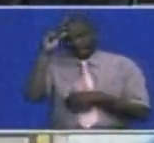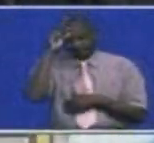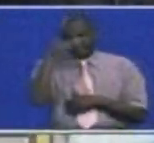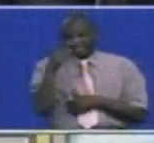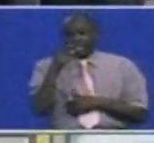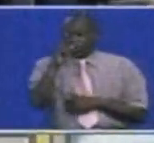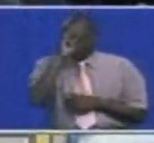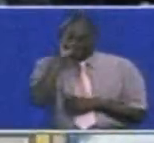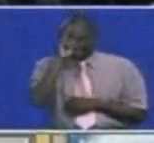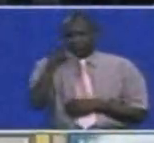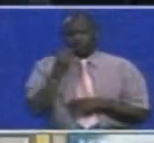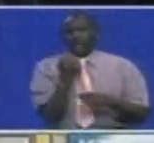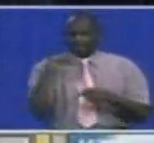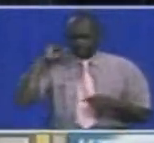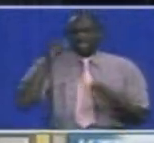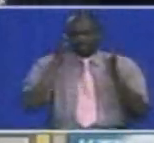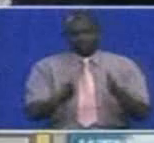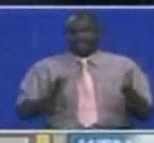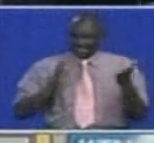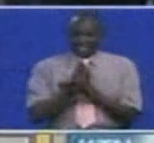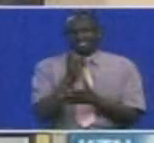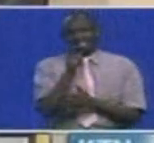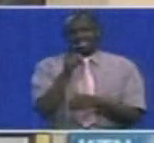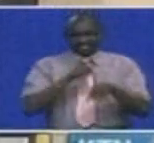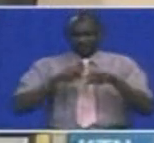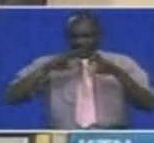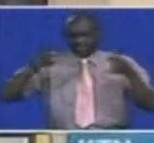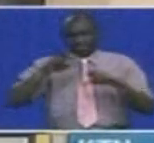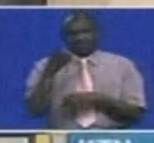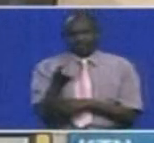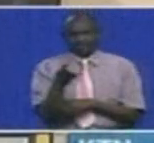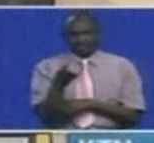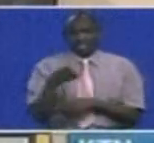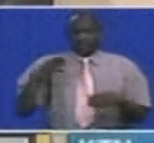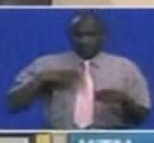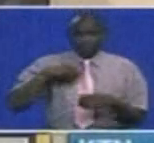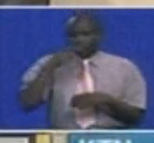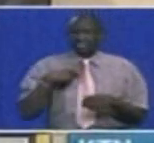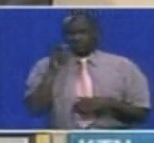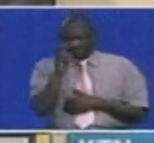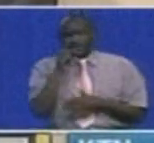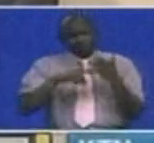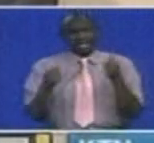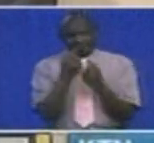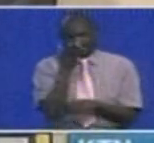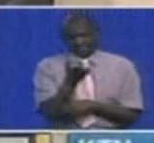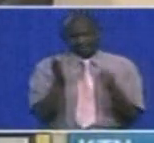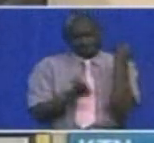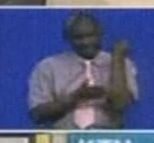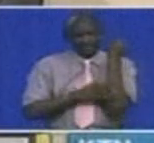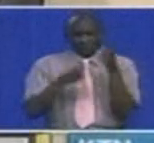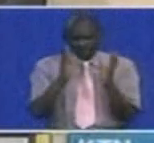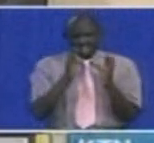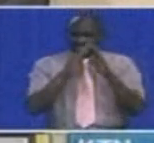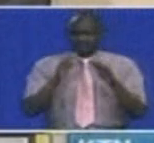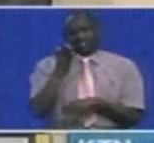of abusing human rights in the ongoing security operation. For anybody who cares to see the brutality in the